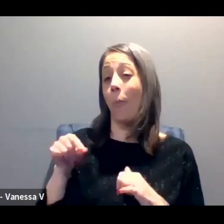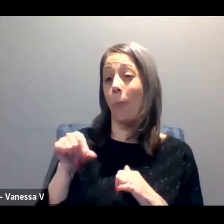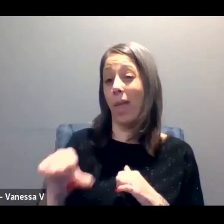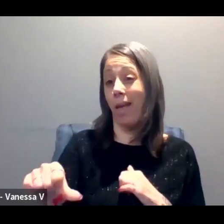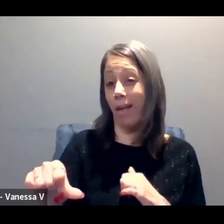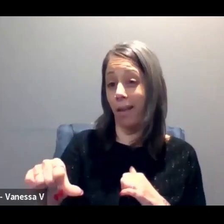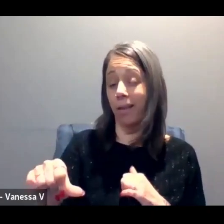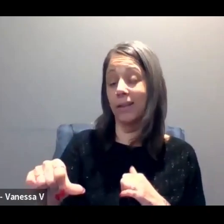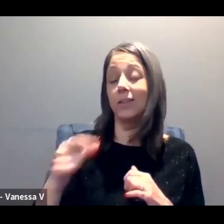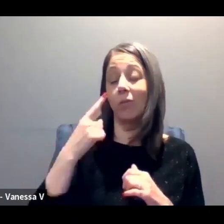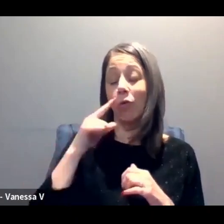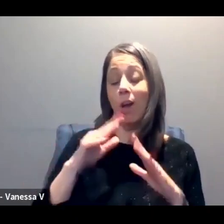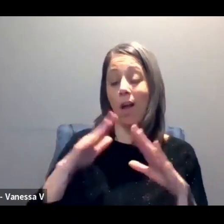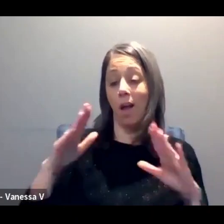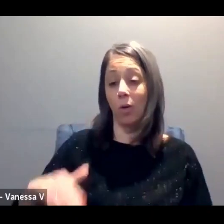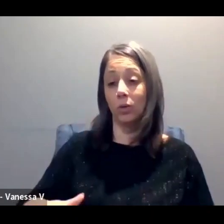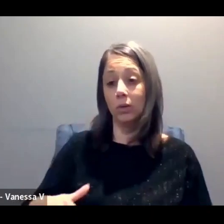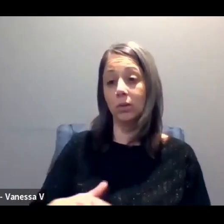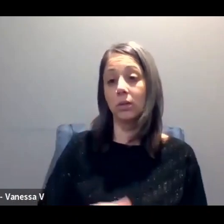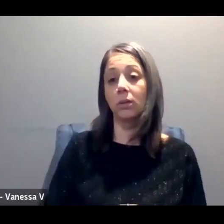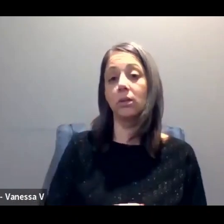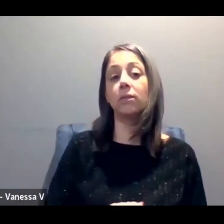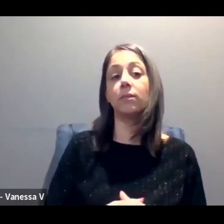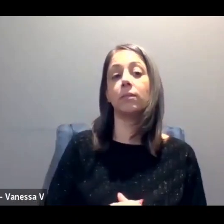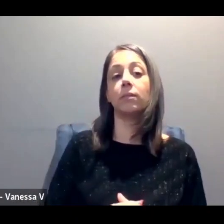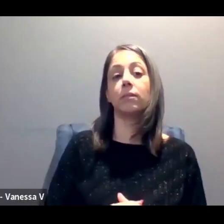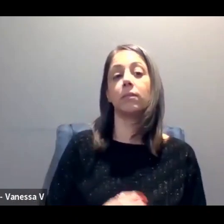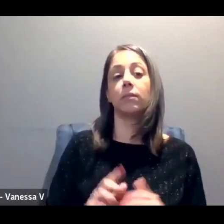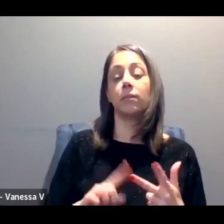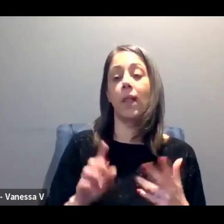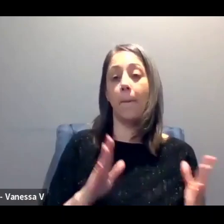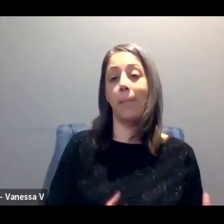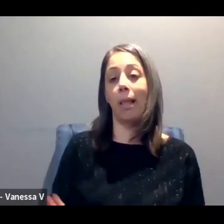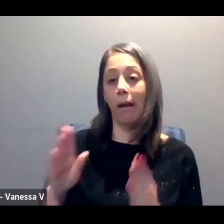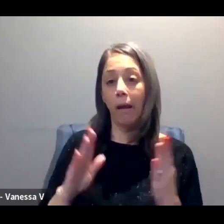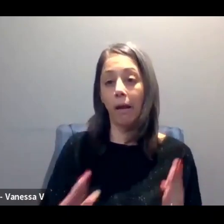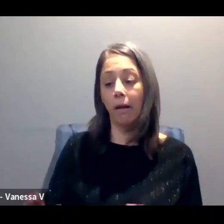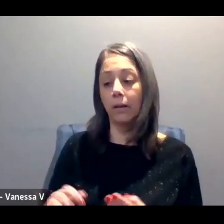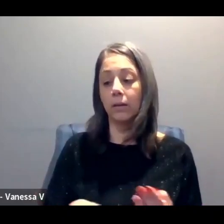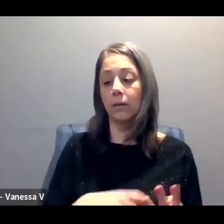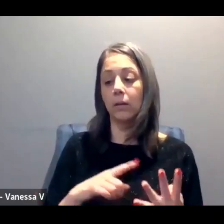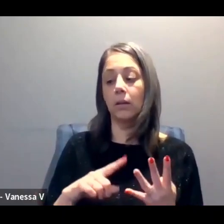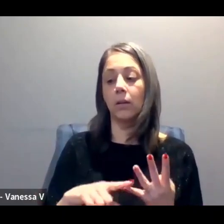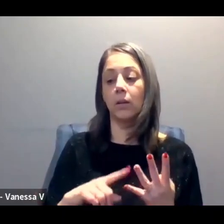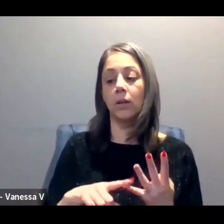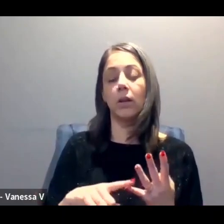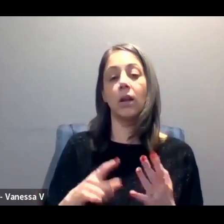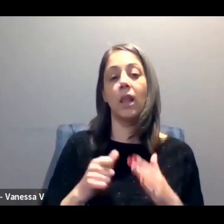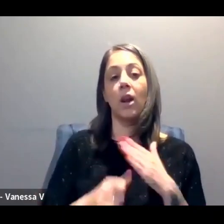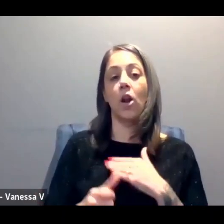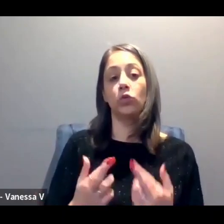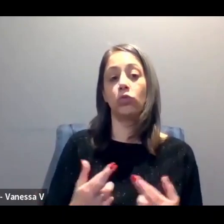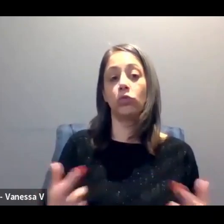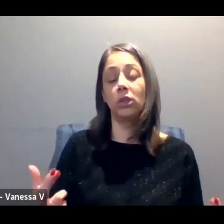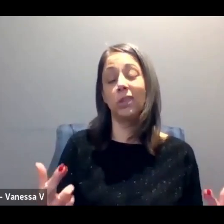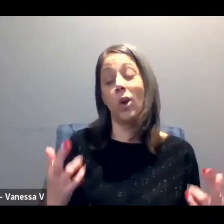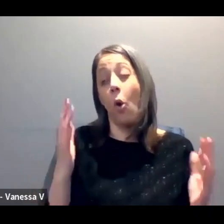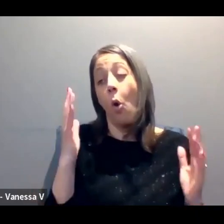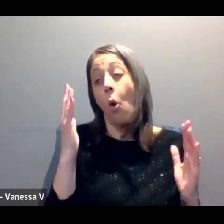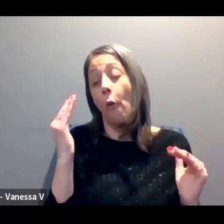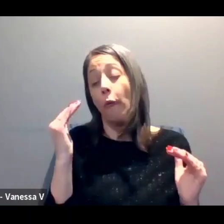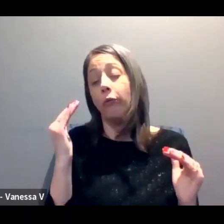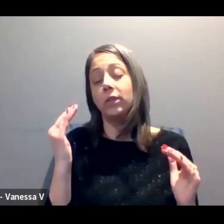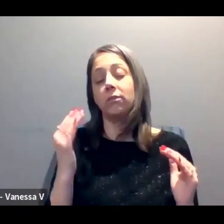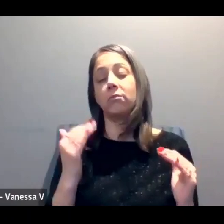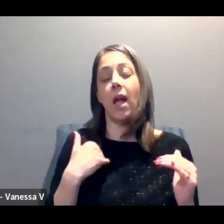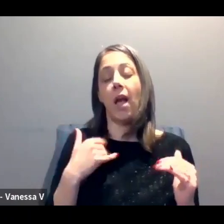of those housing options, planning ahead, and then we'll go into resources and hopefully have time to